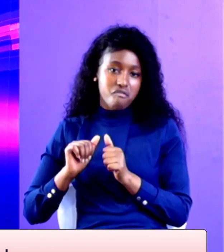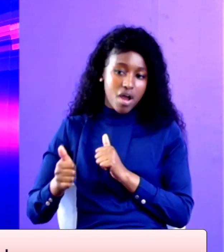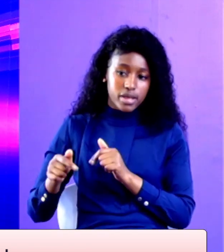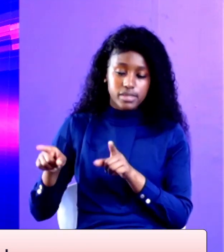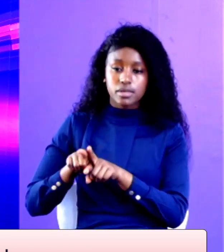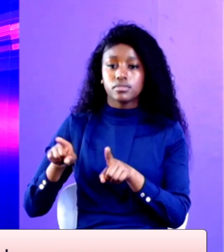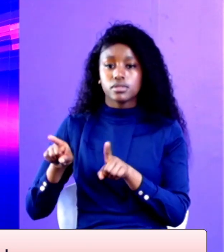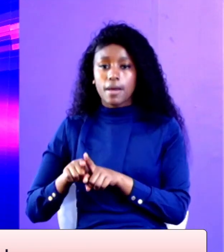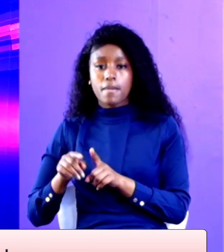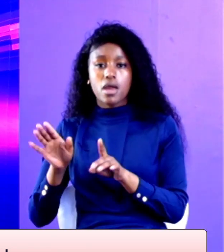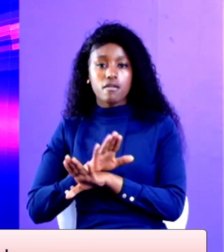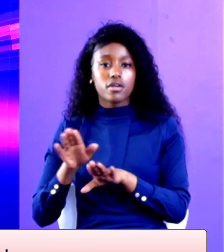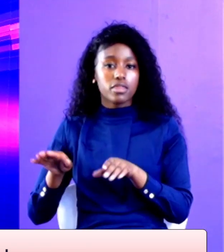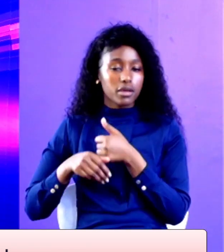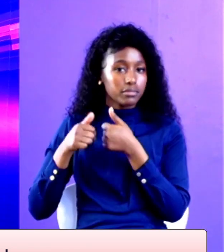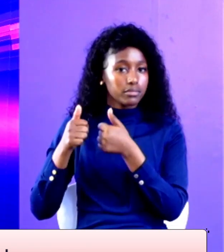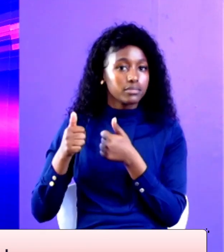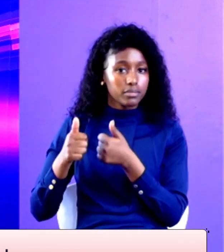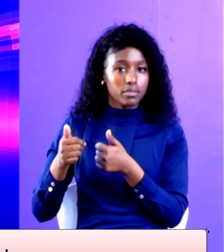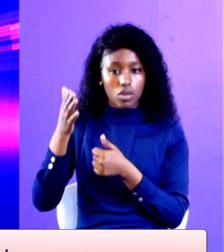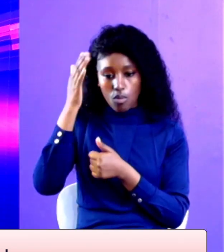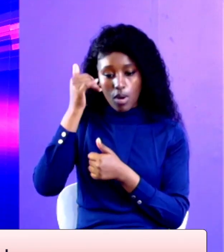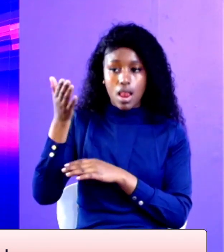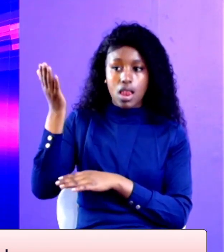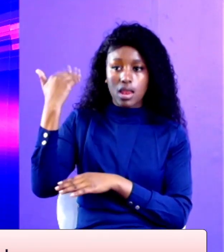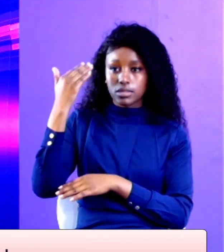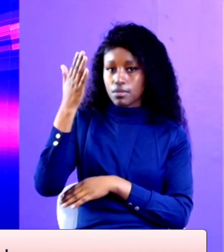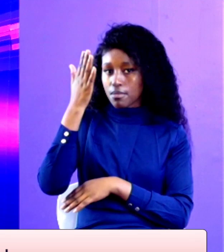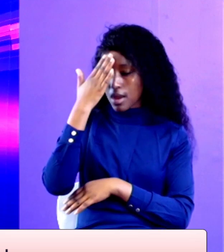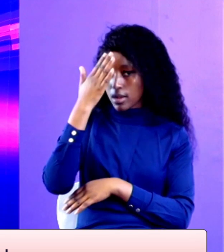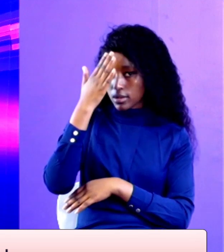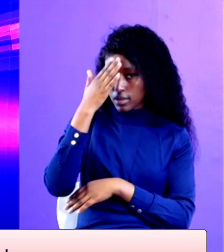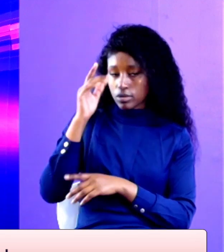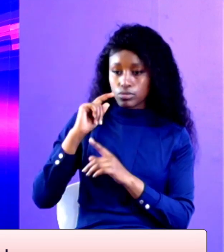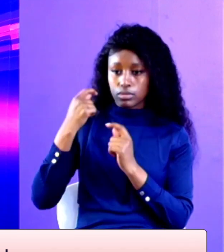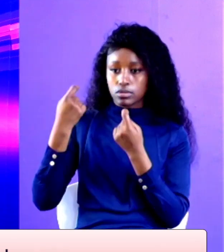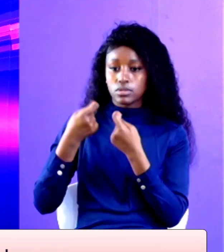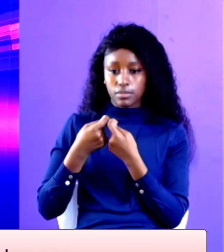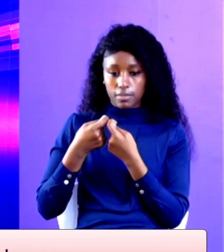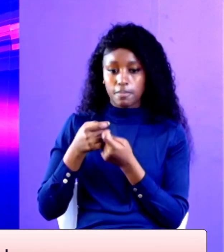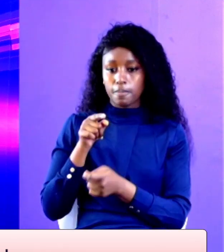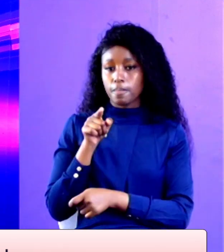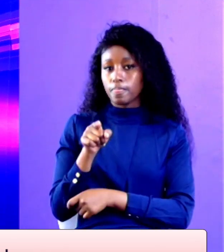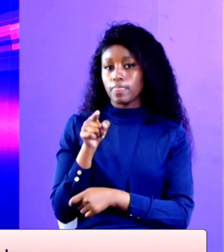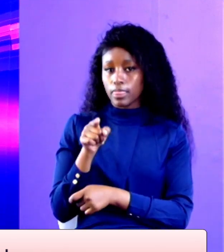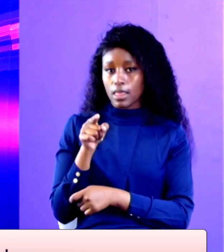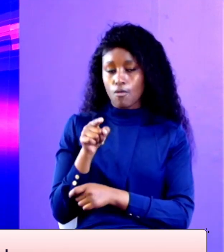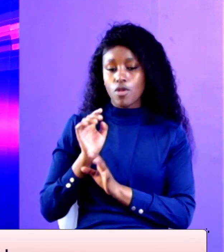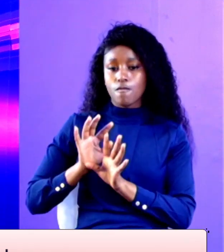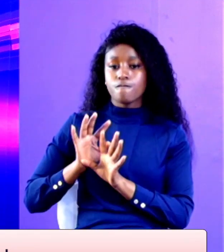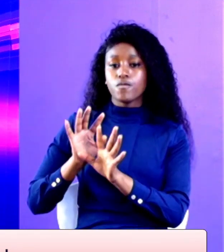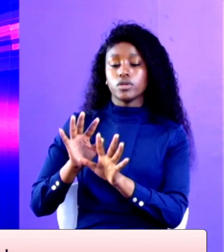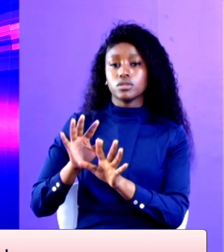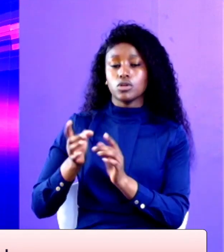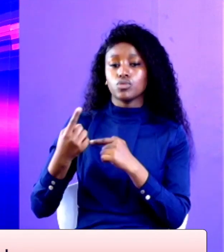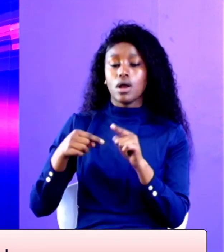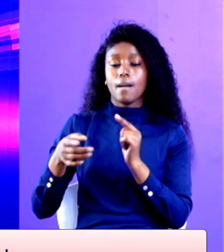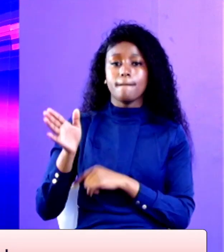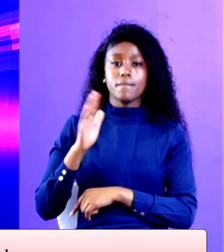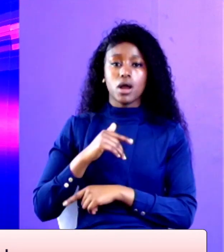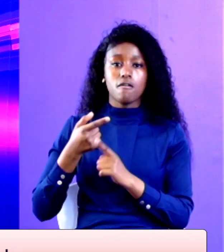Because niliona last Monday, the team was forced to come back from